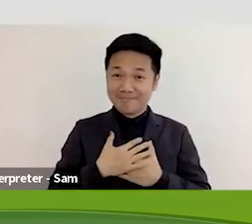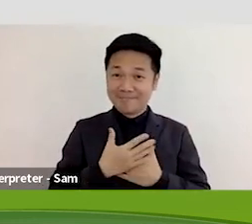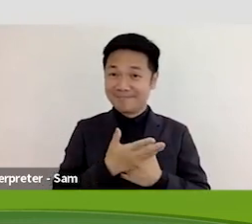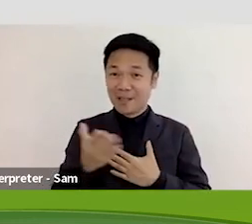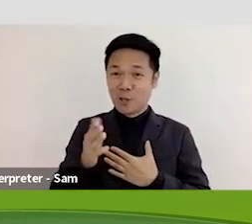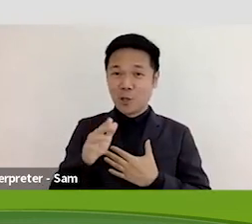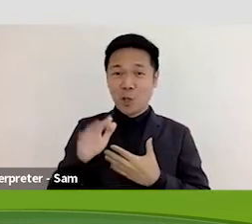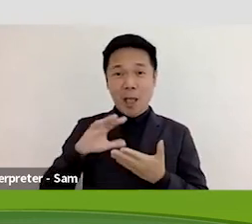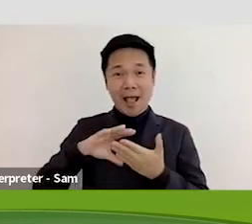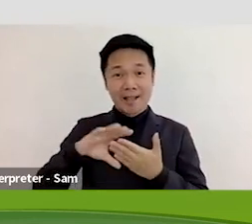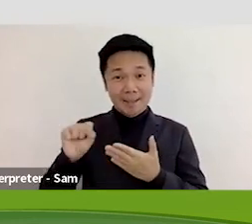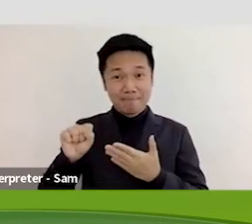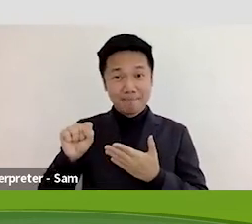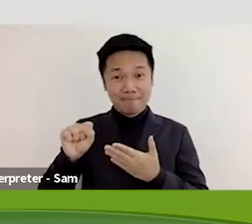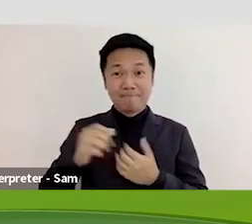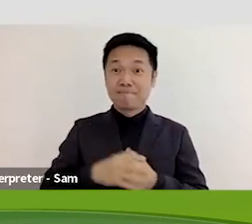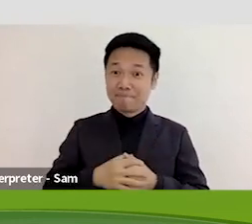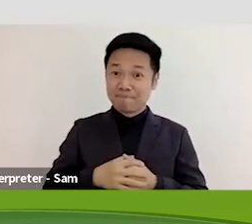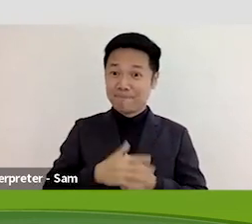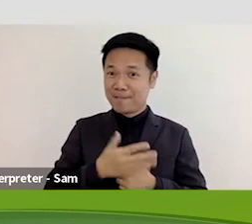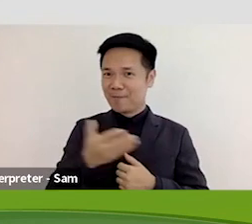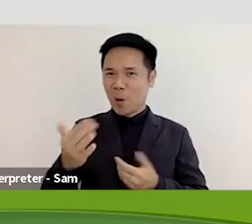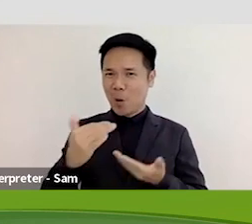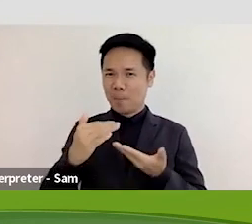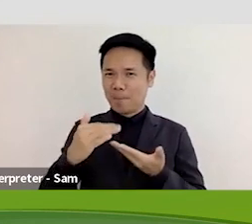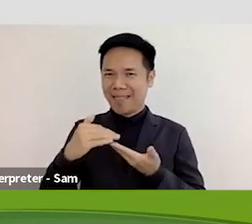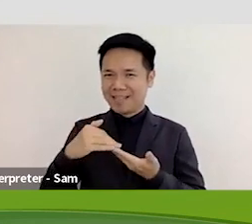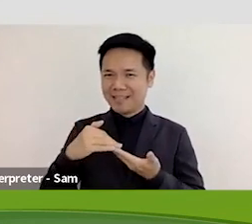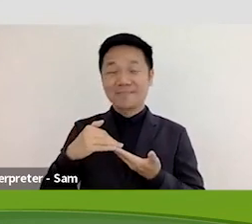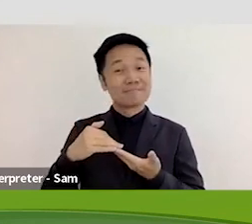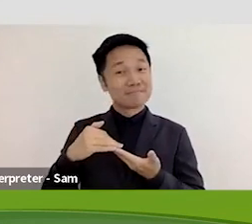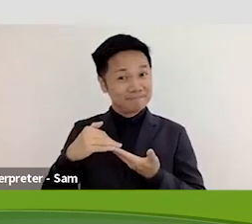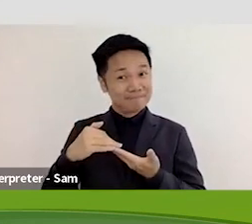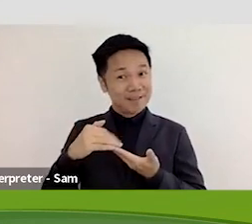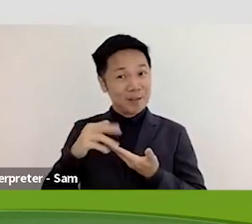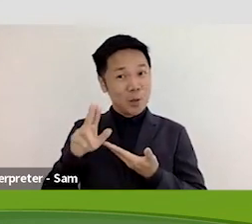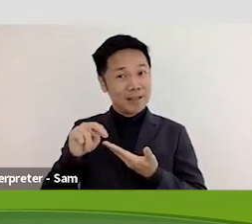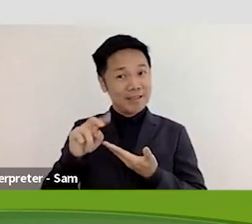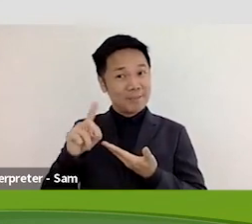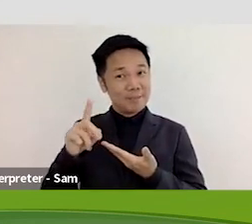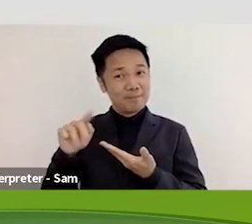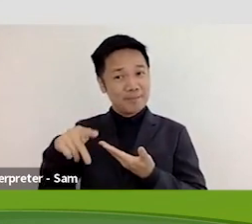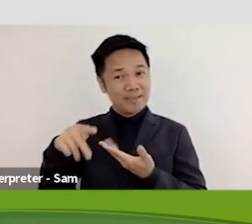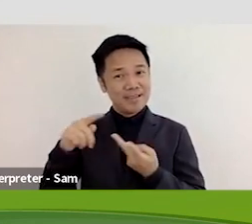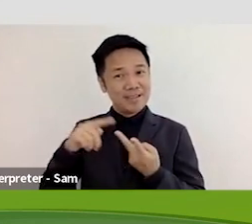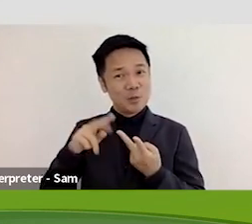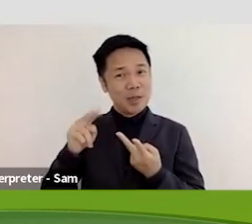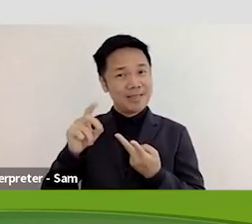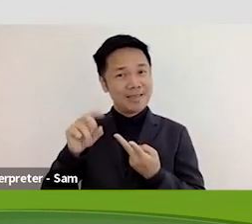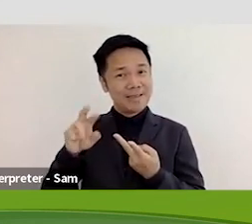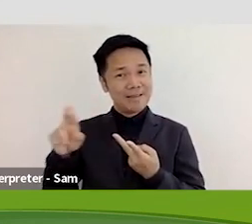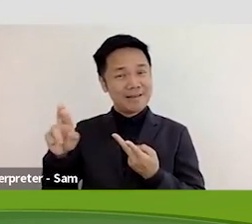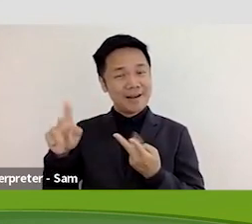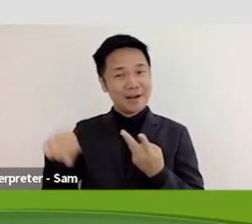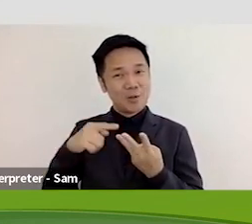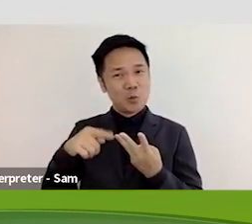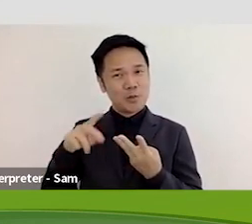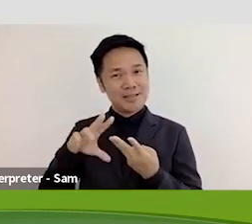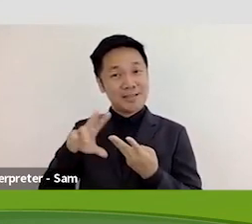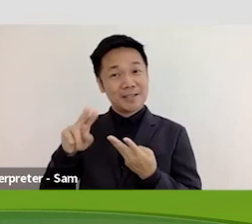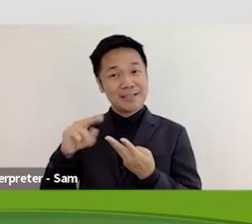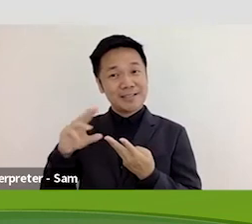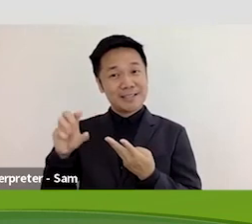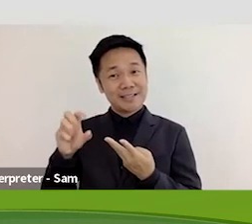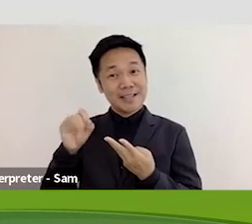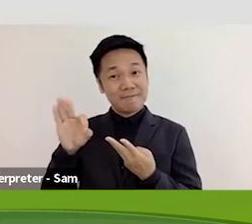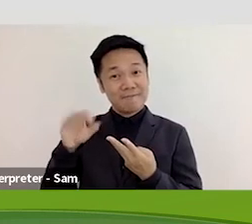ESCAP once again, and our partners and our UN partners, UNDP, UNDRR, UNEP, UNFPA, and Unicef. And I